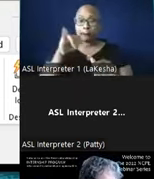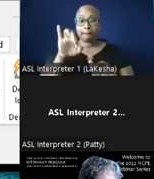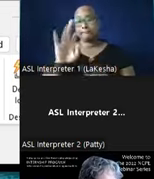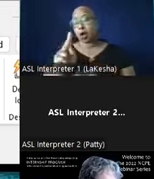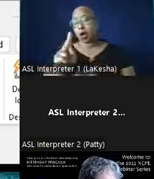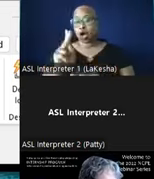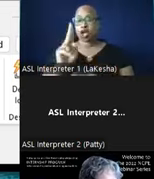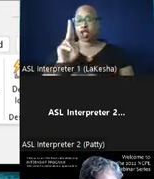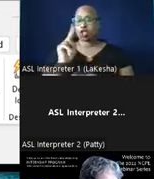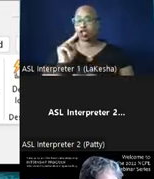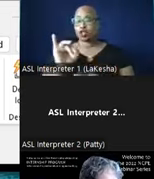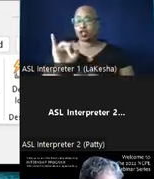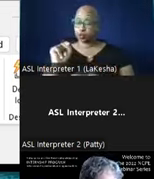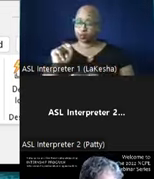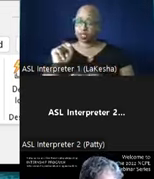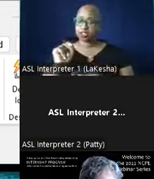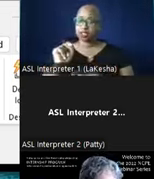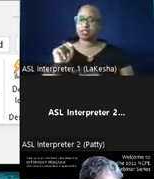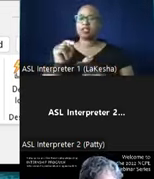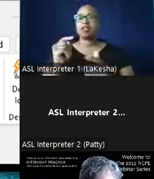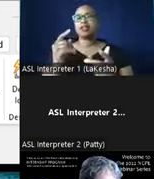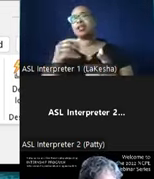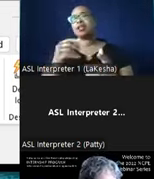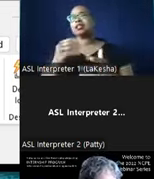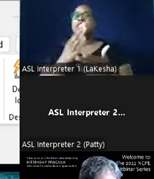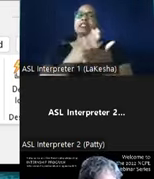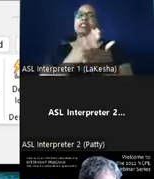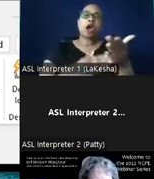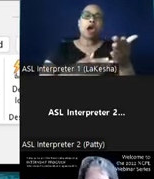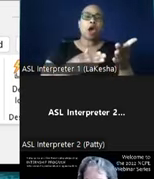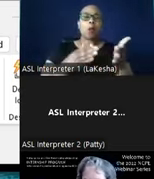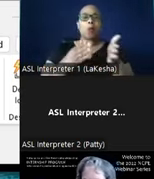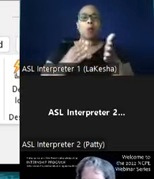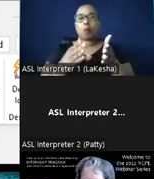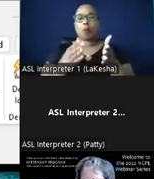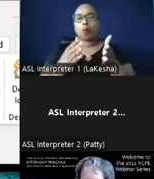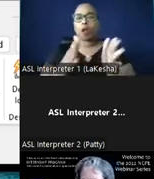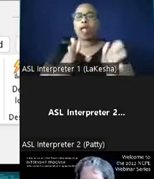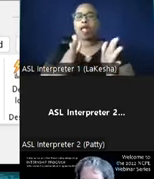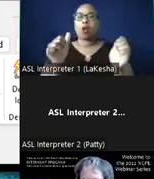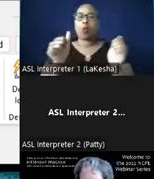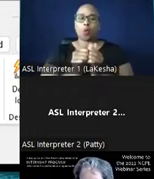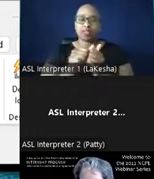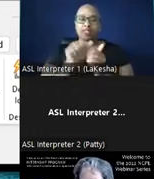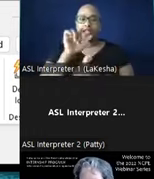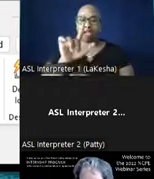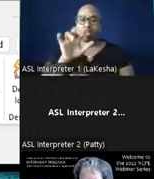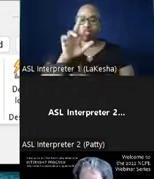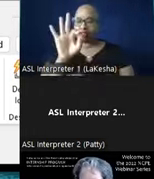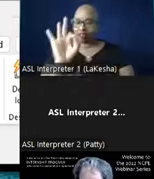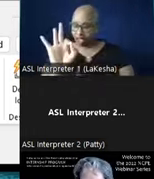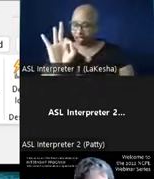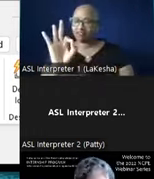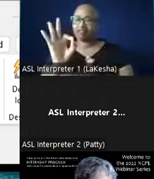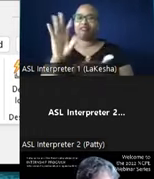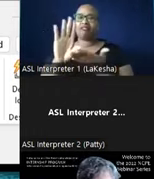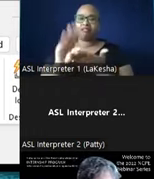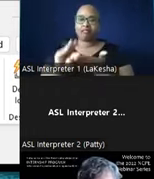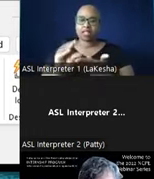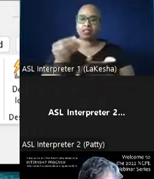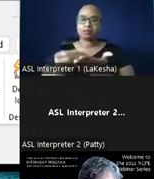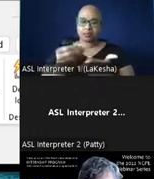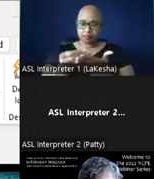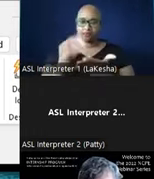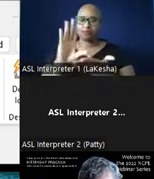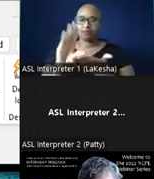impact every park unit in some way with the LRF funding. So if we can't get to you this summer, if